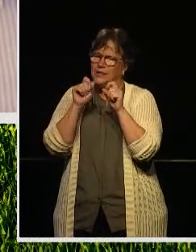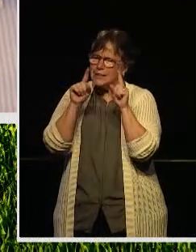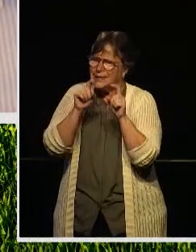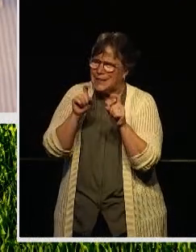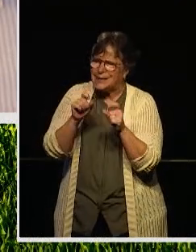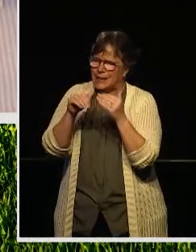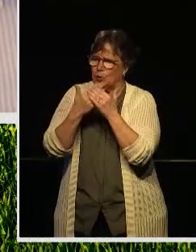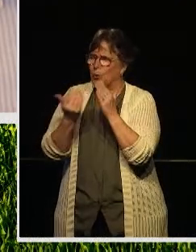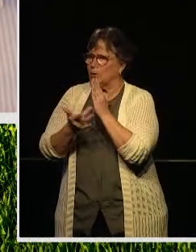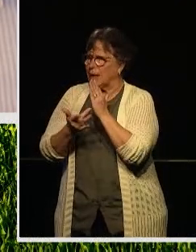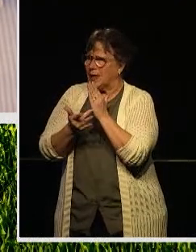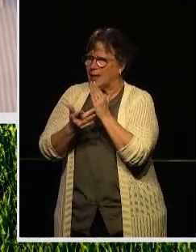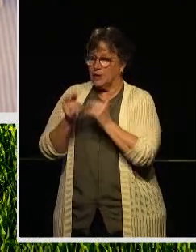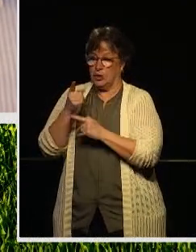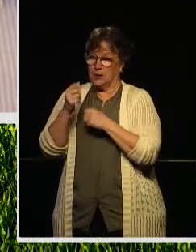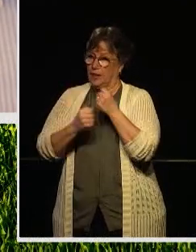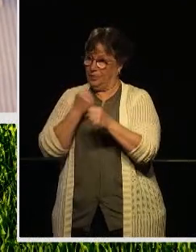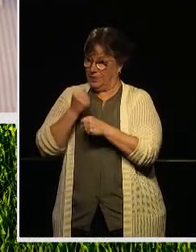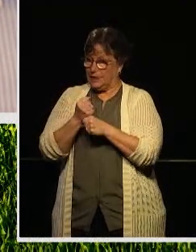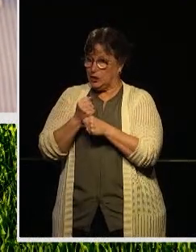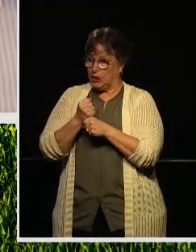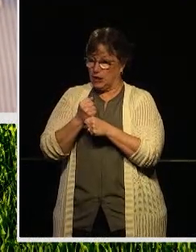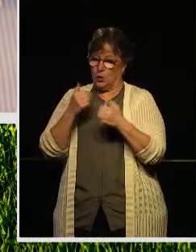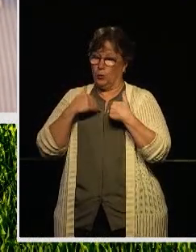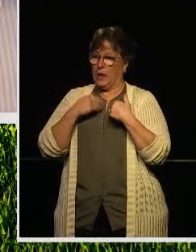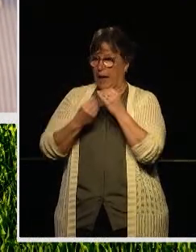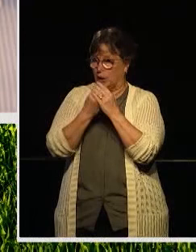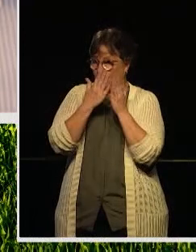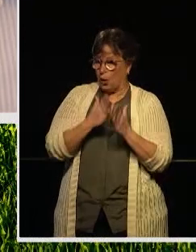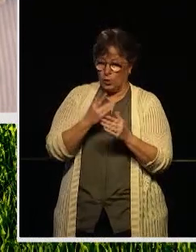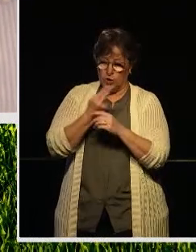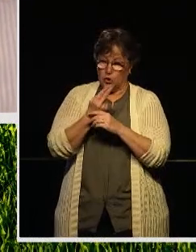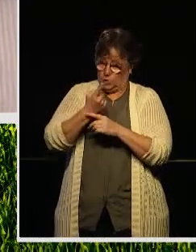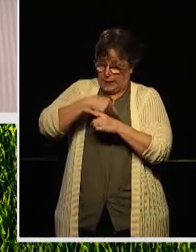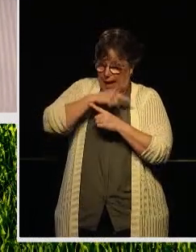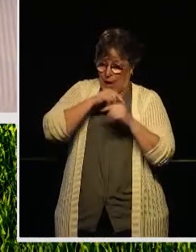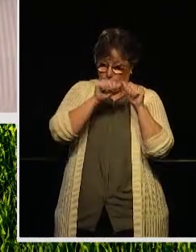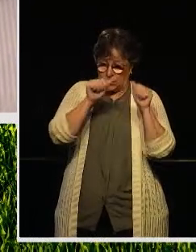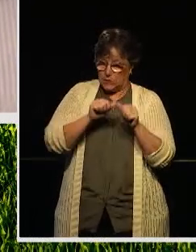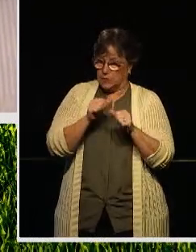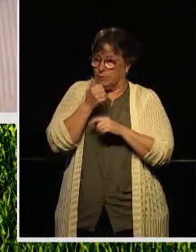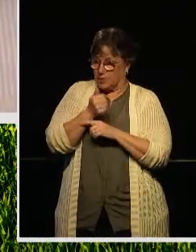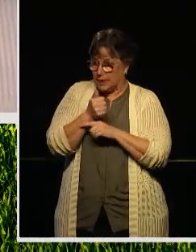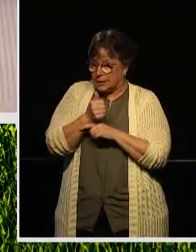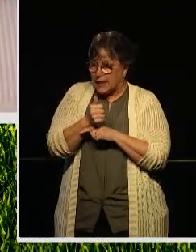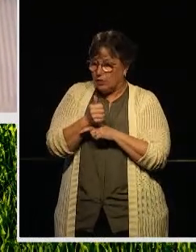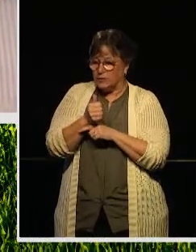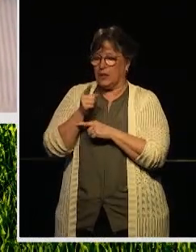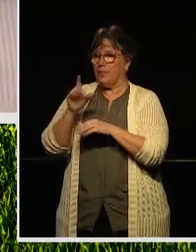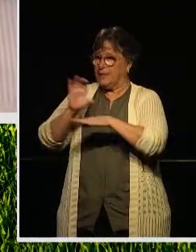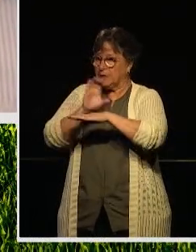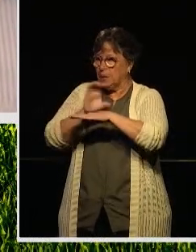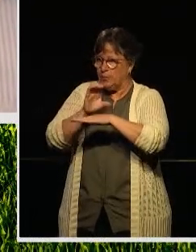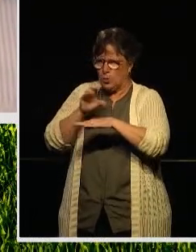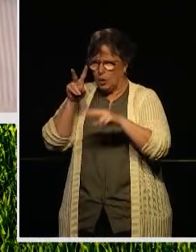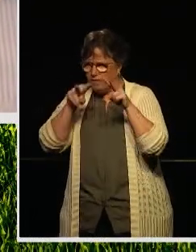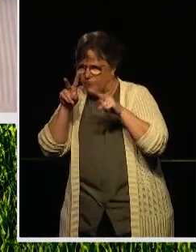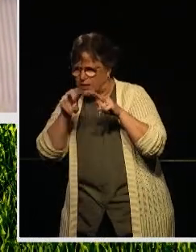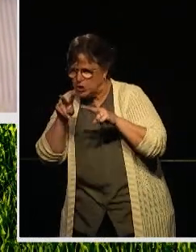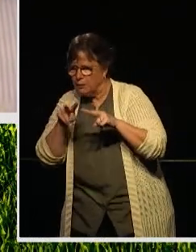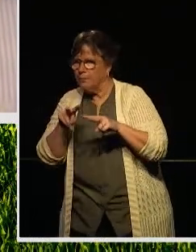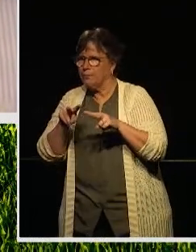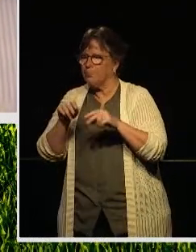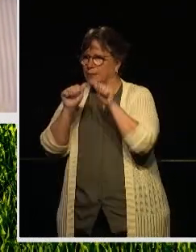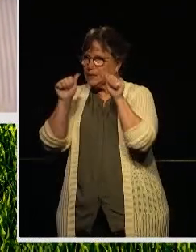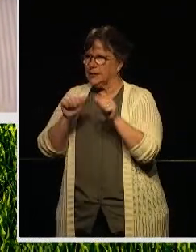And this year, not only did we have growers using our system themselves, using this computer vision system to